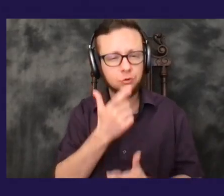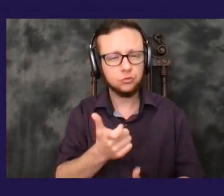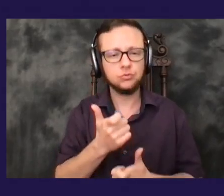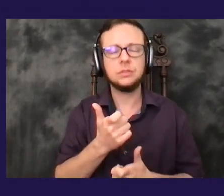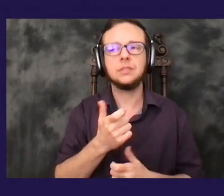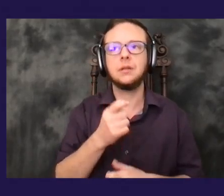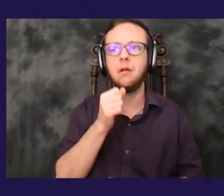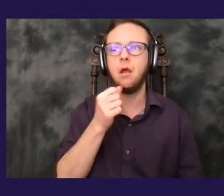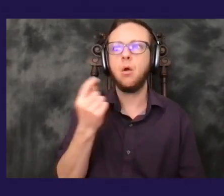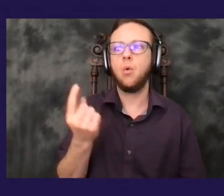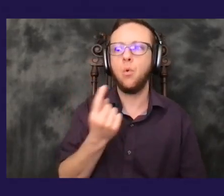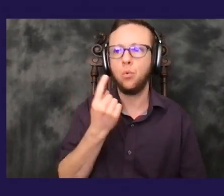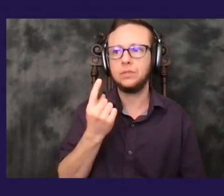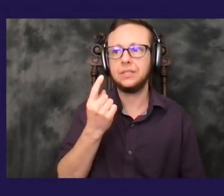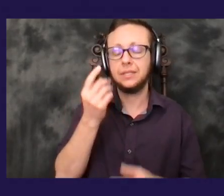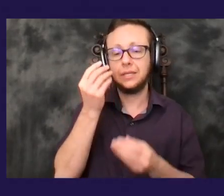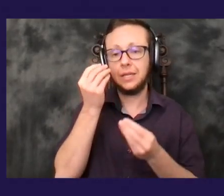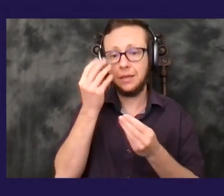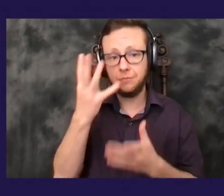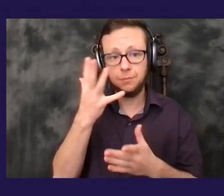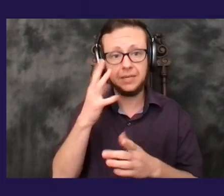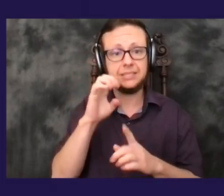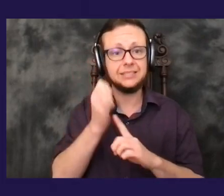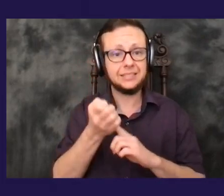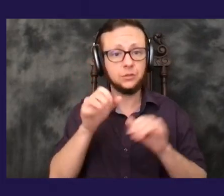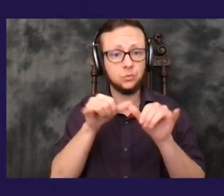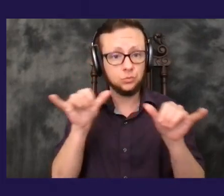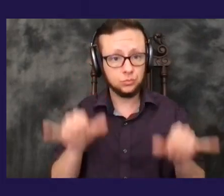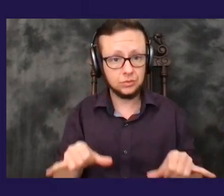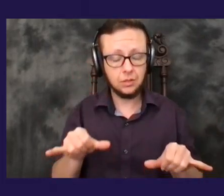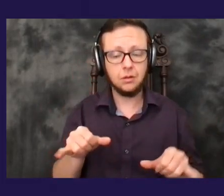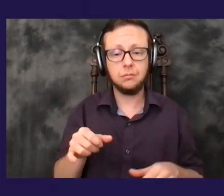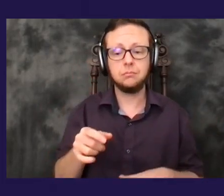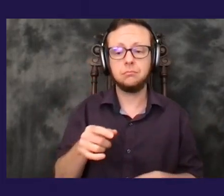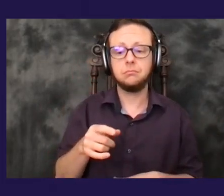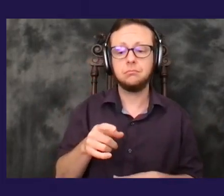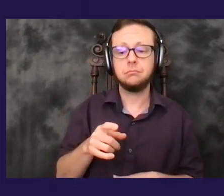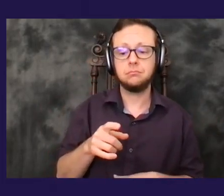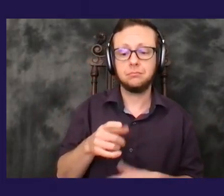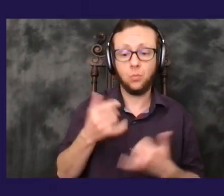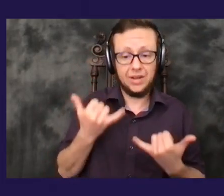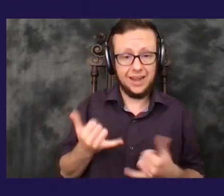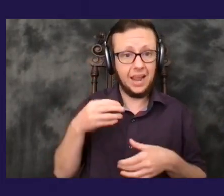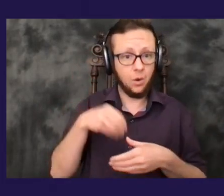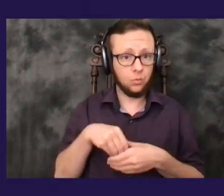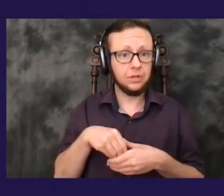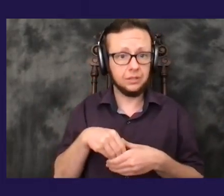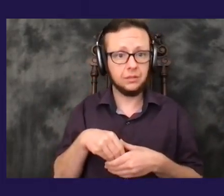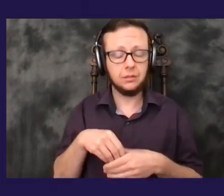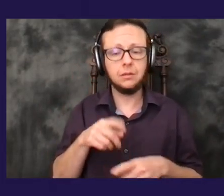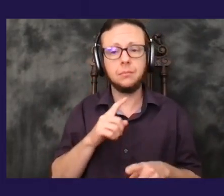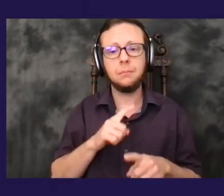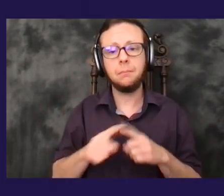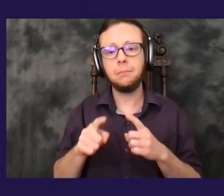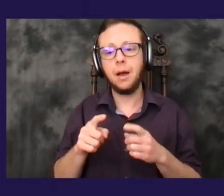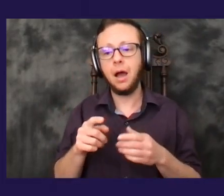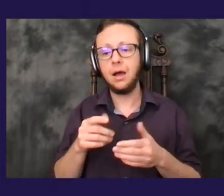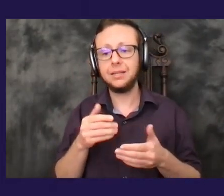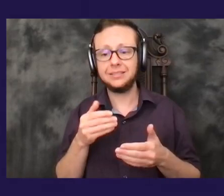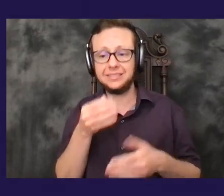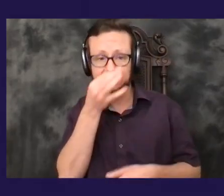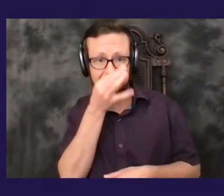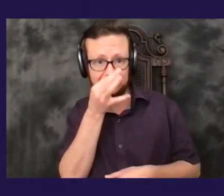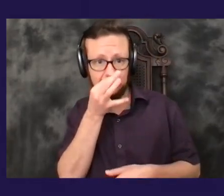only the information ecosystems in which we currently exist, but in the near and long term, what are